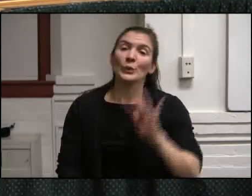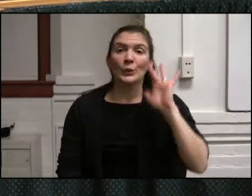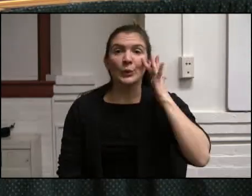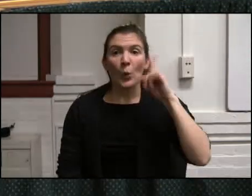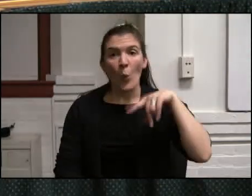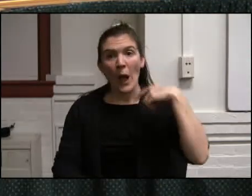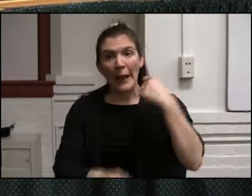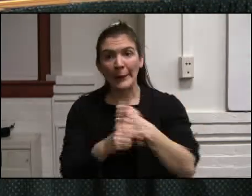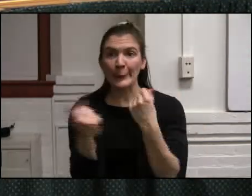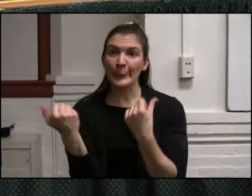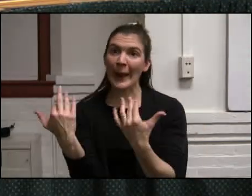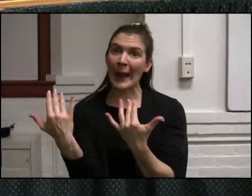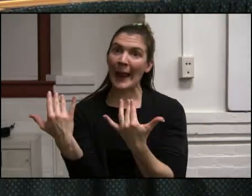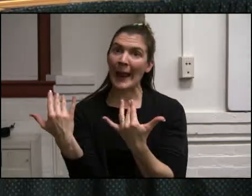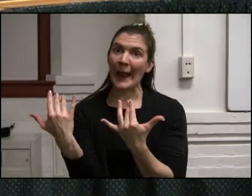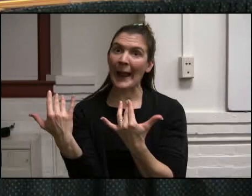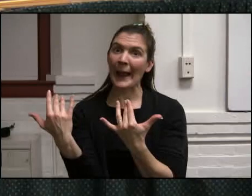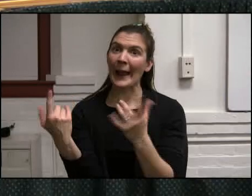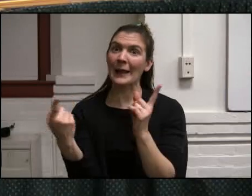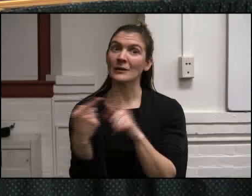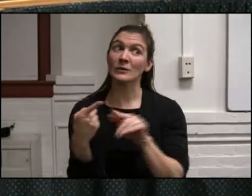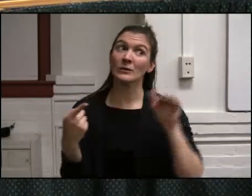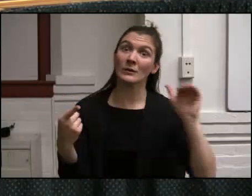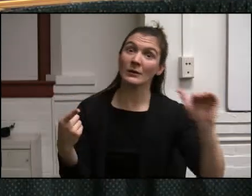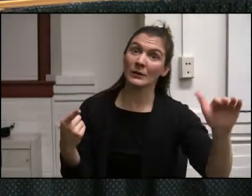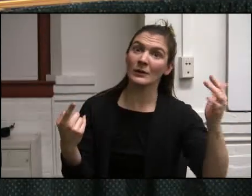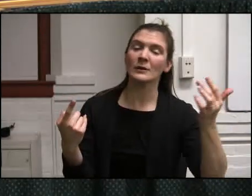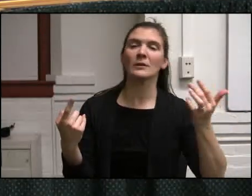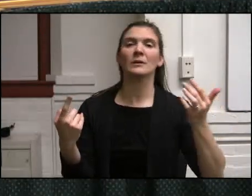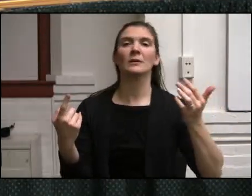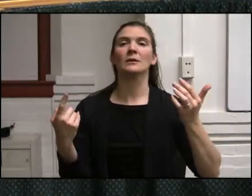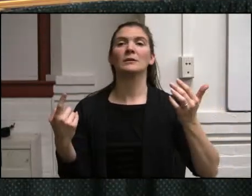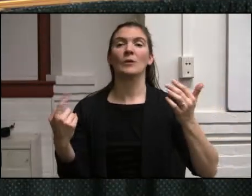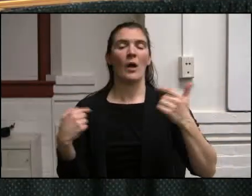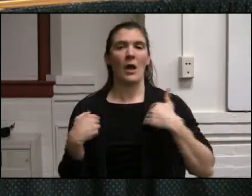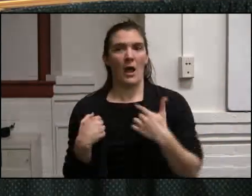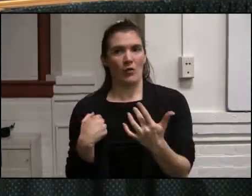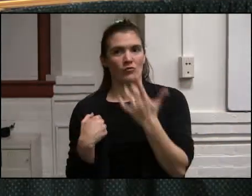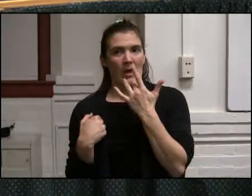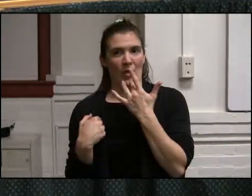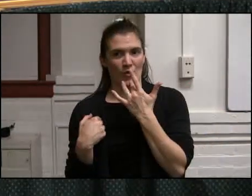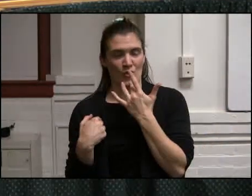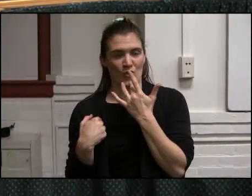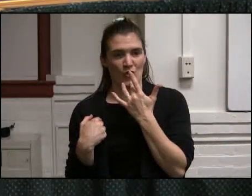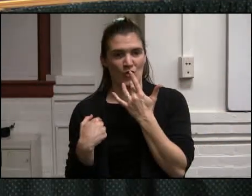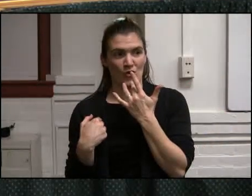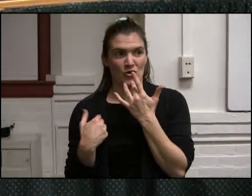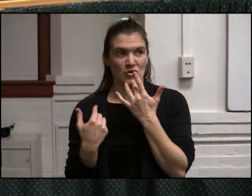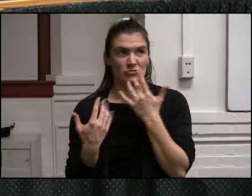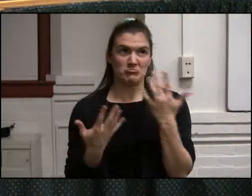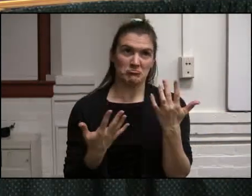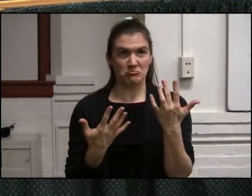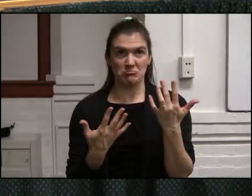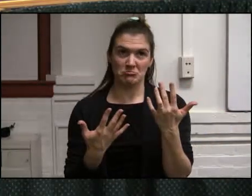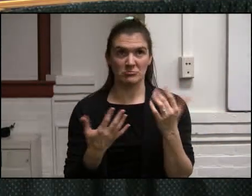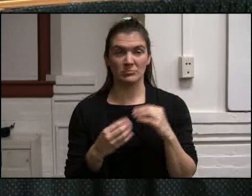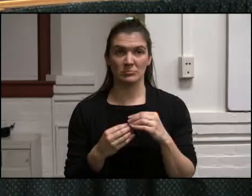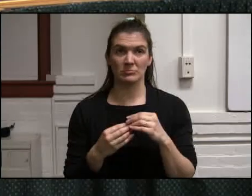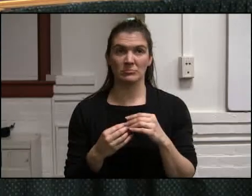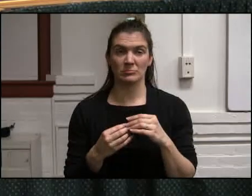put anything in the budget again, because that's not even going to start until January. Right. So where I am now is wondering whether to